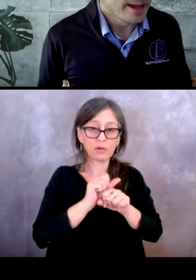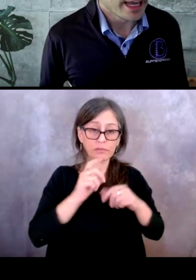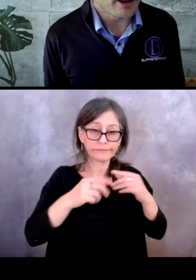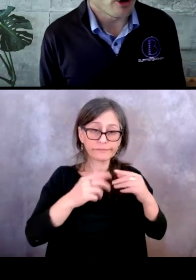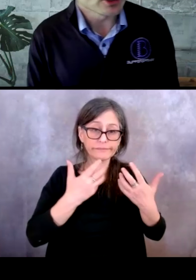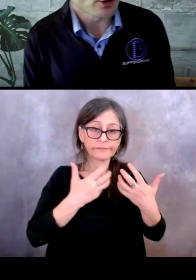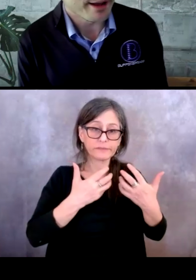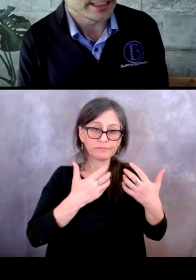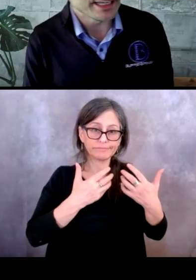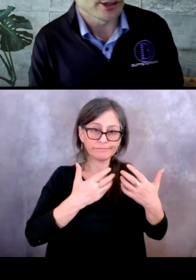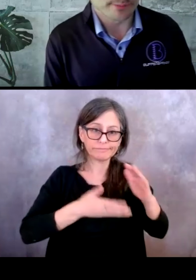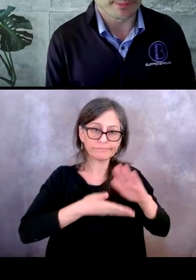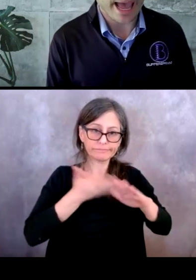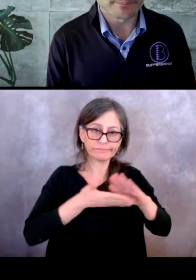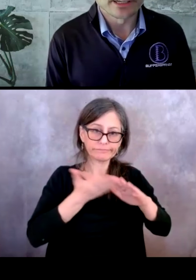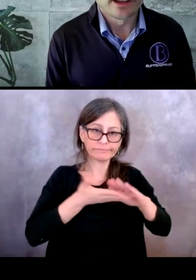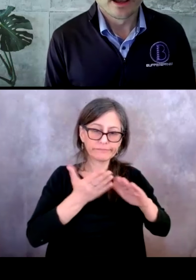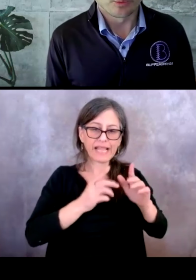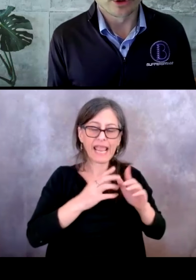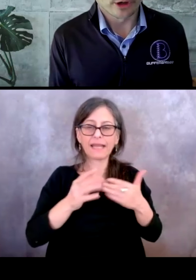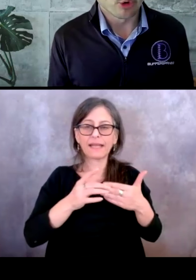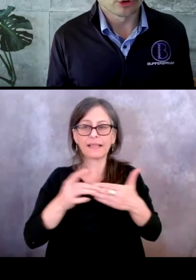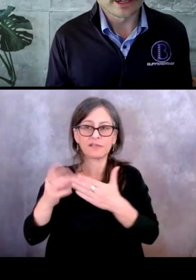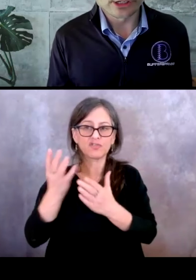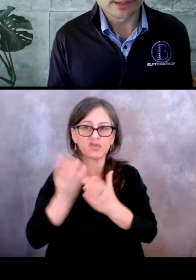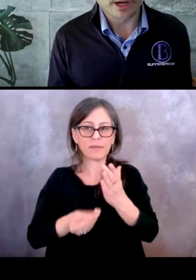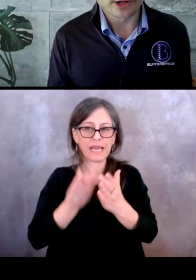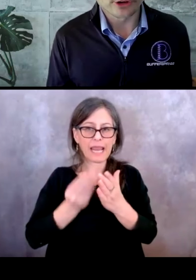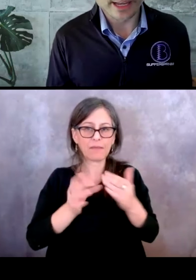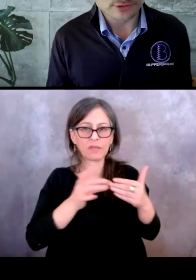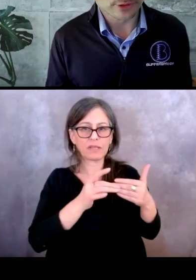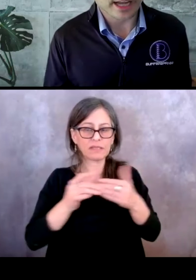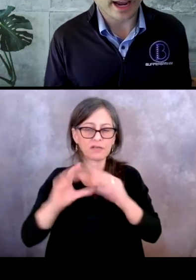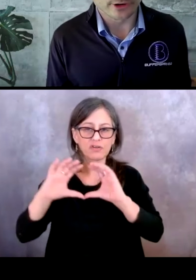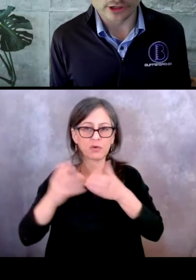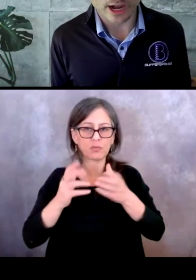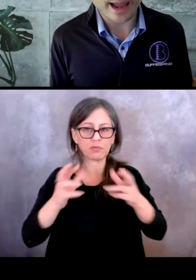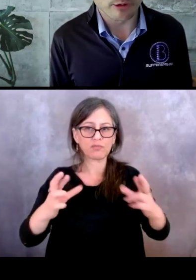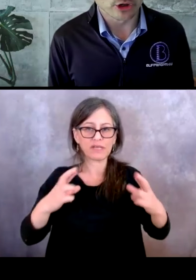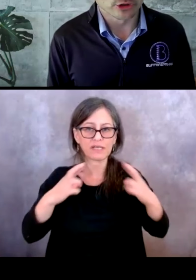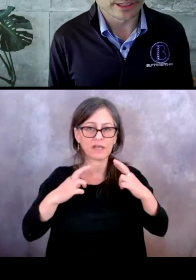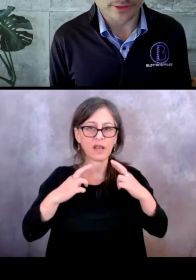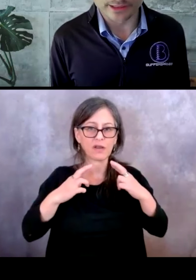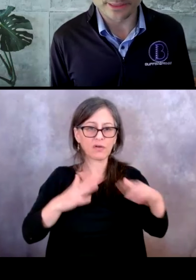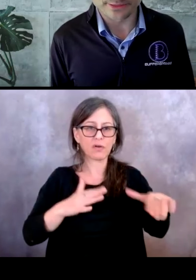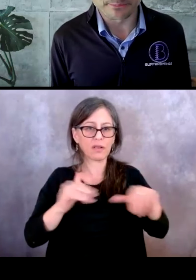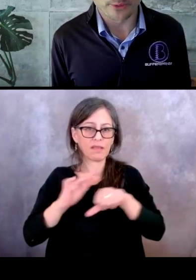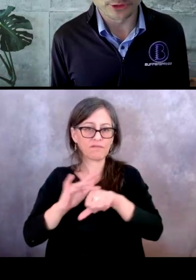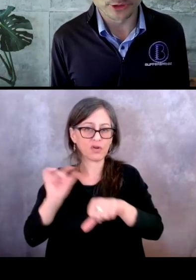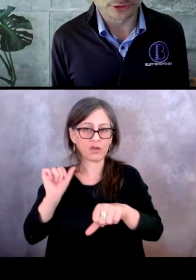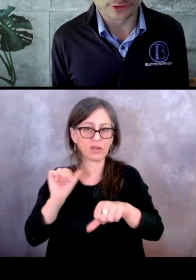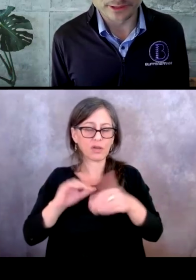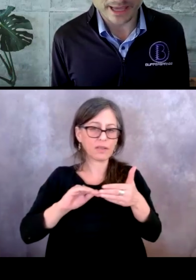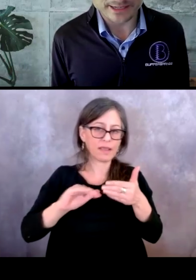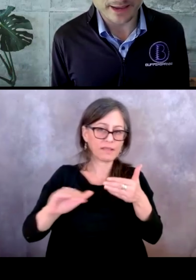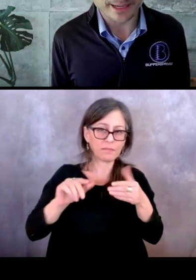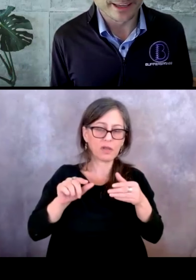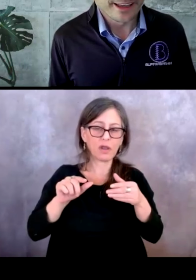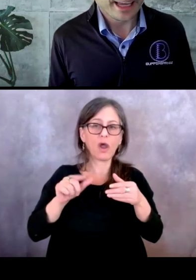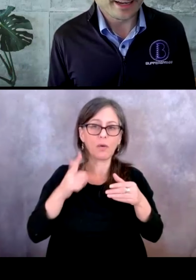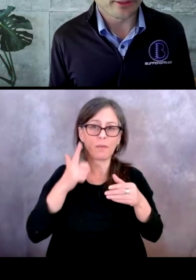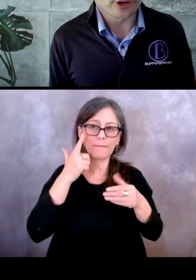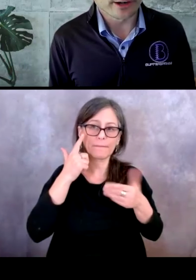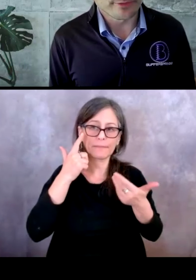turning. And they also have leadership gaps where their whole leadership cadre has retired or got out early, or they let them go during the